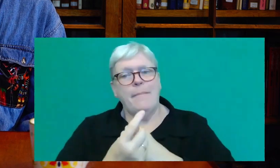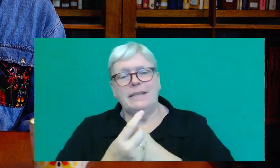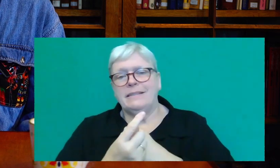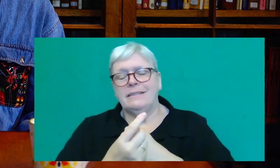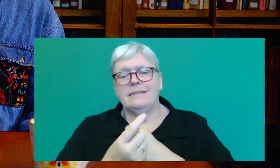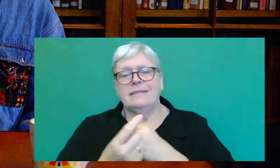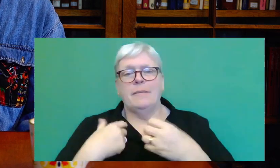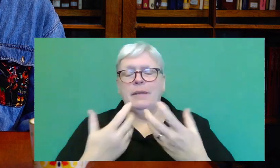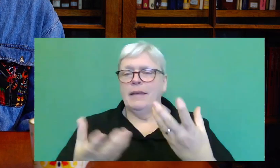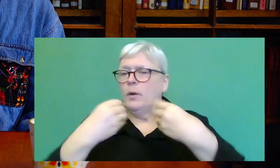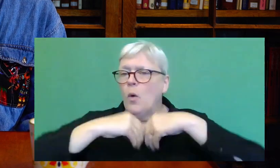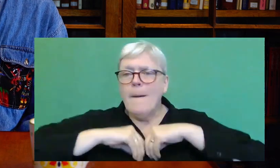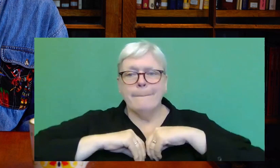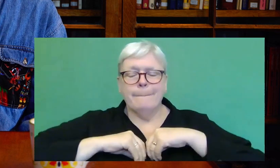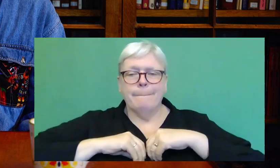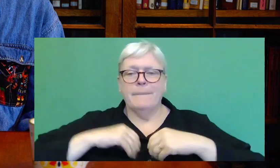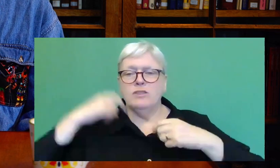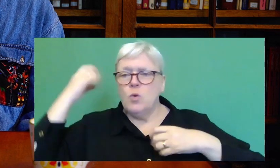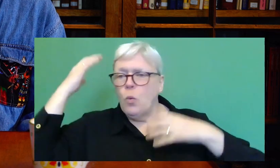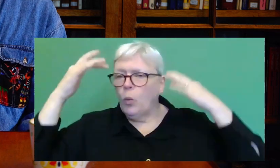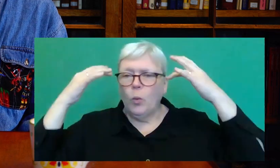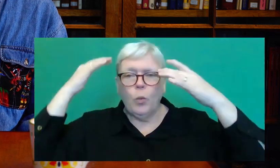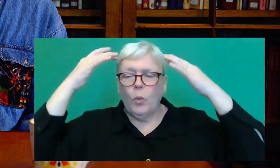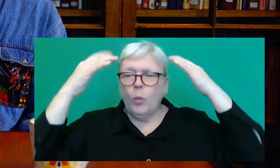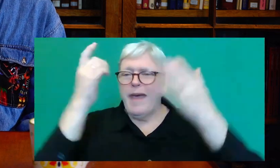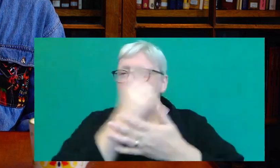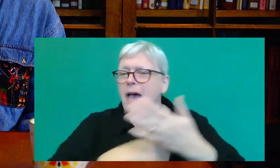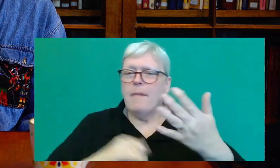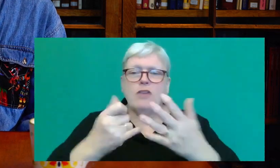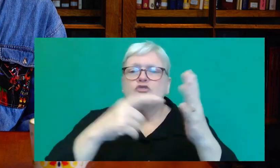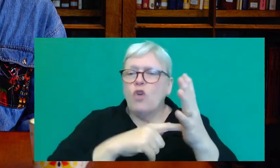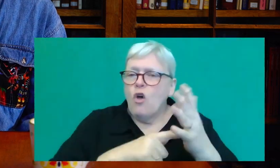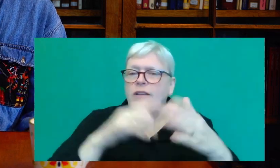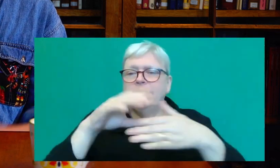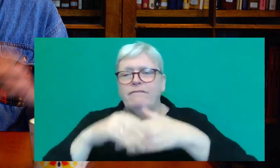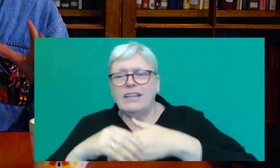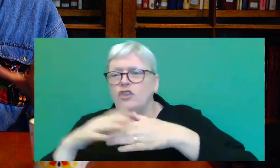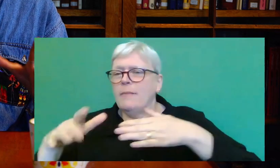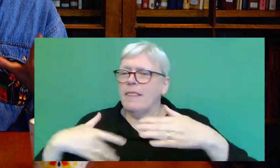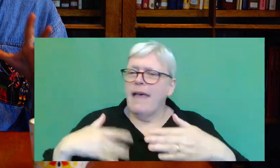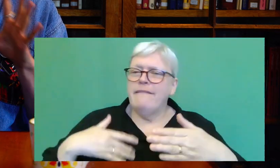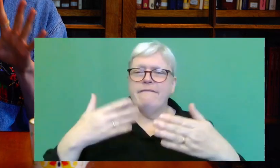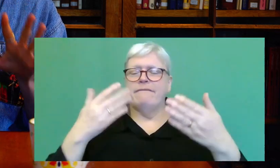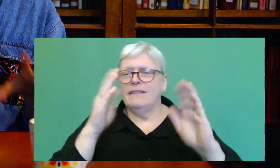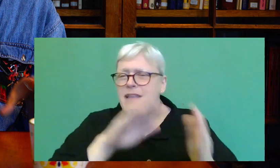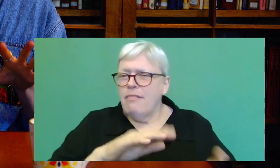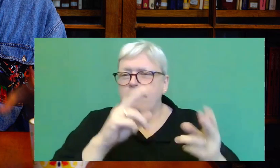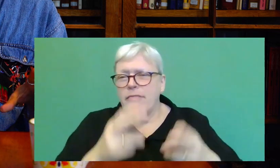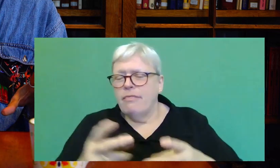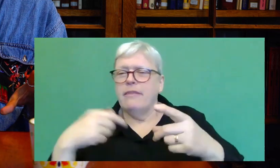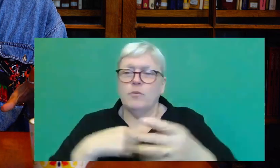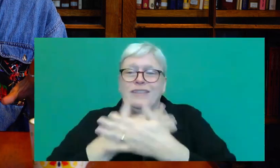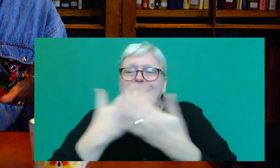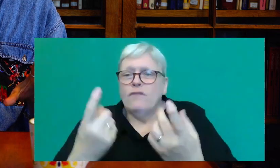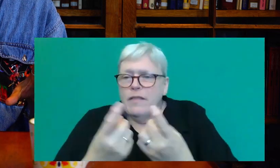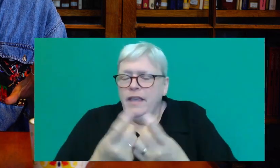by thoughts about Scott and friendship and life and mortality and all of these different things. So I started writing this